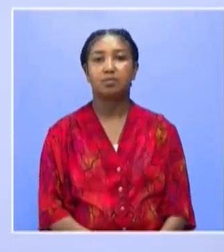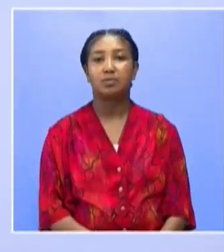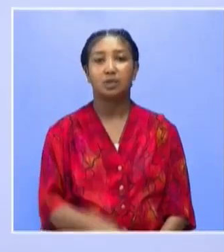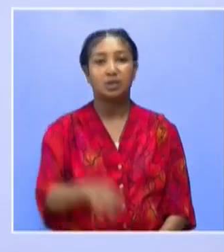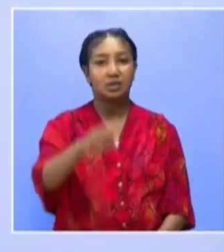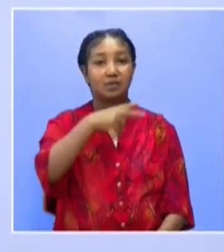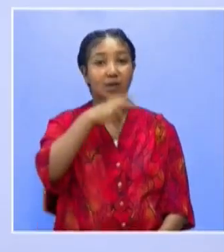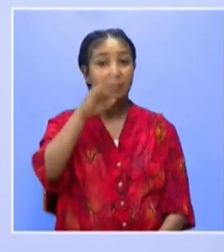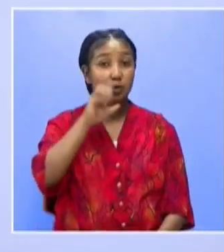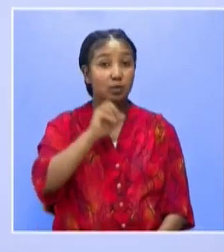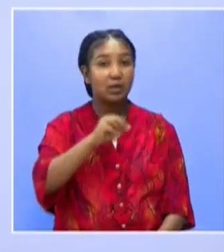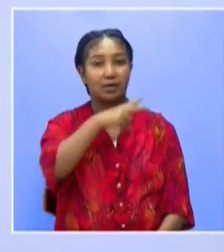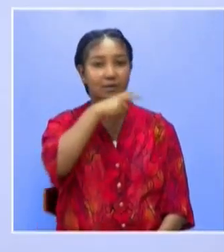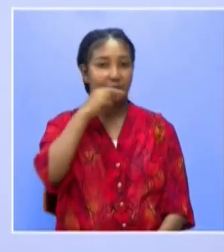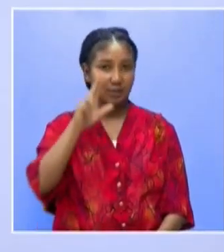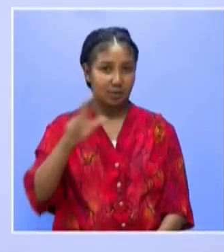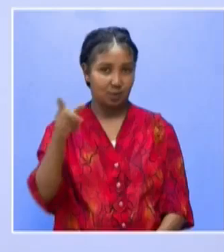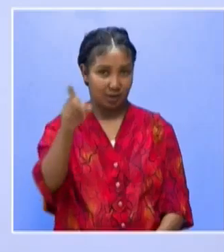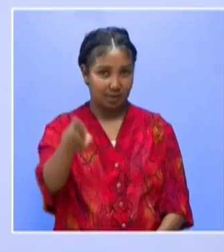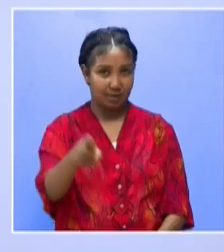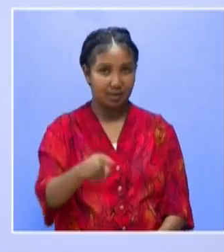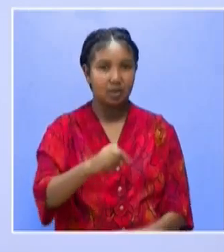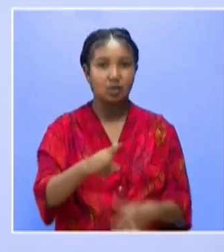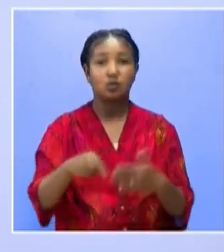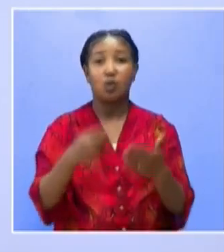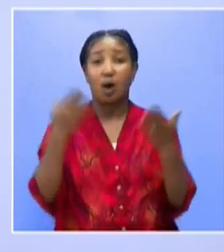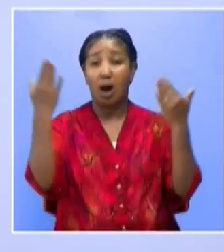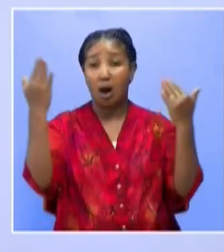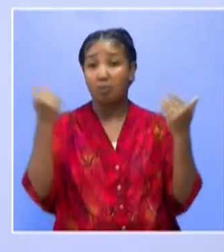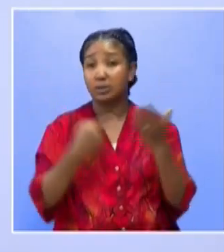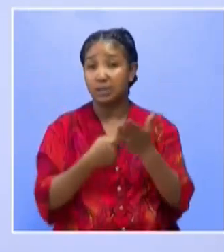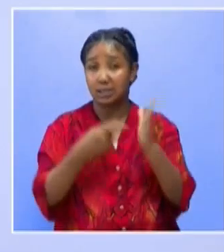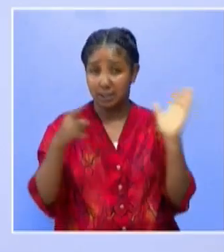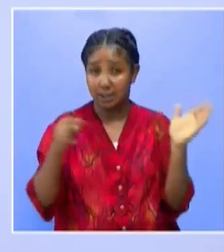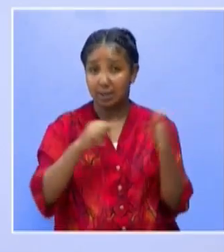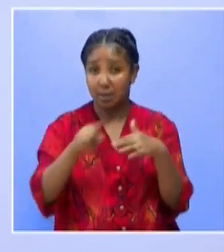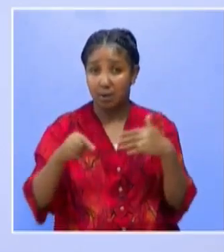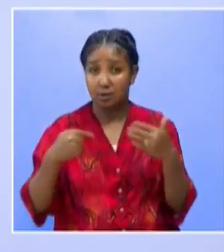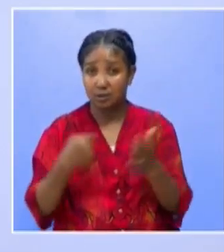be verb 3, okay? So I hope it's clear about